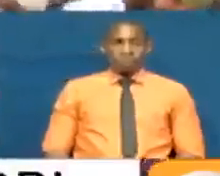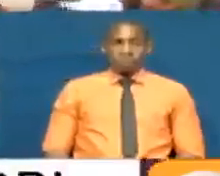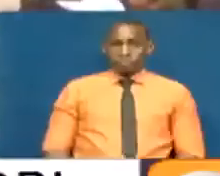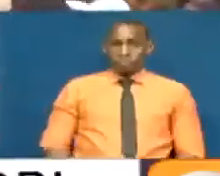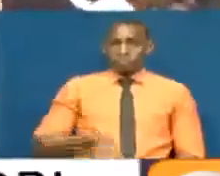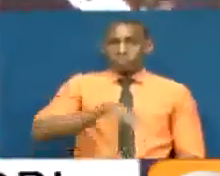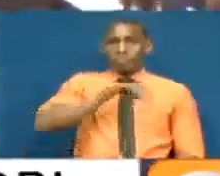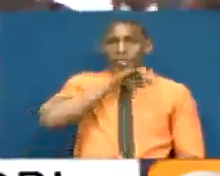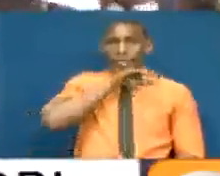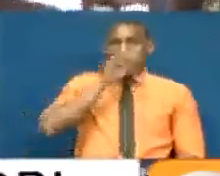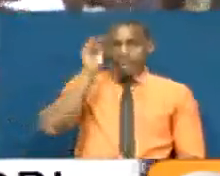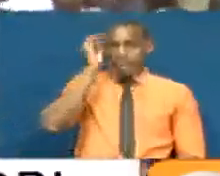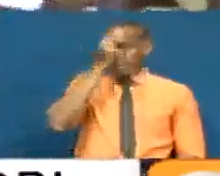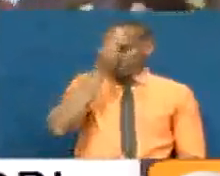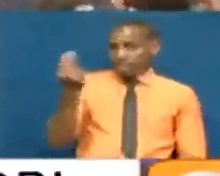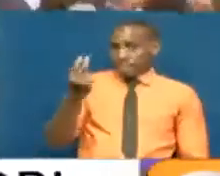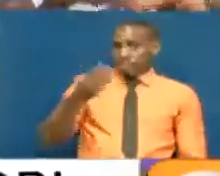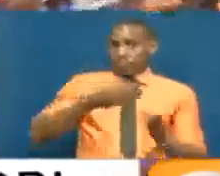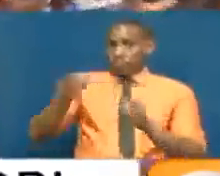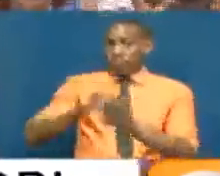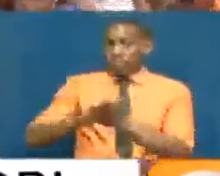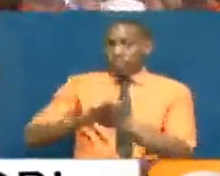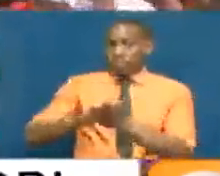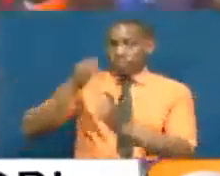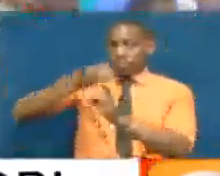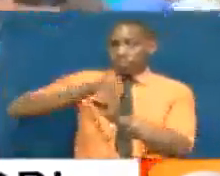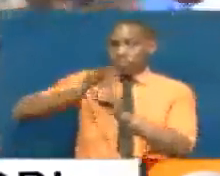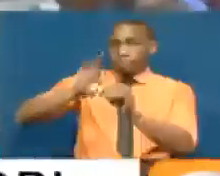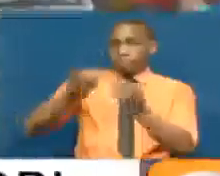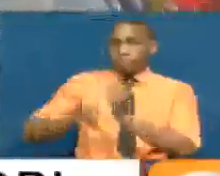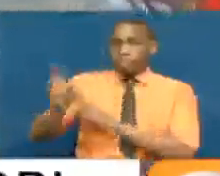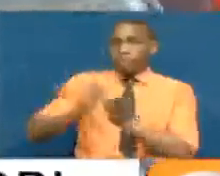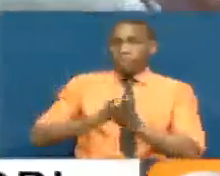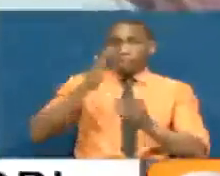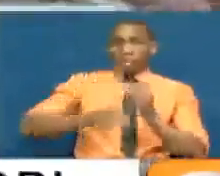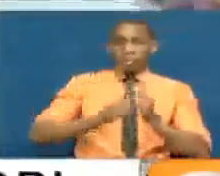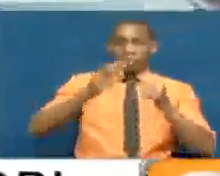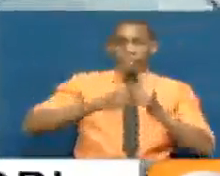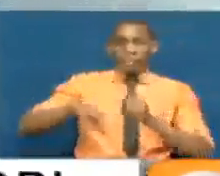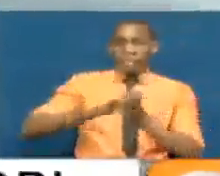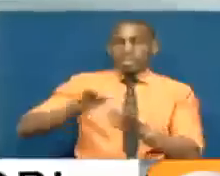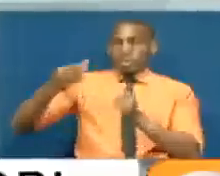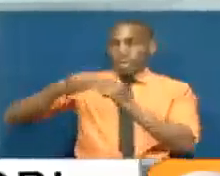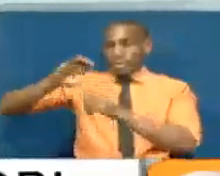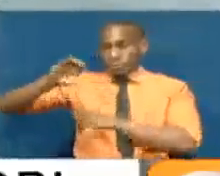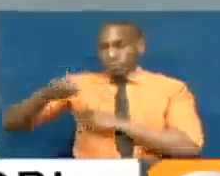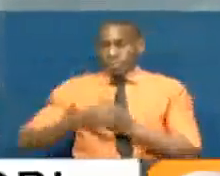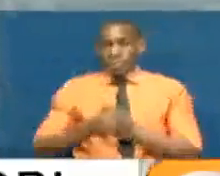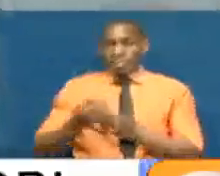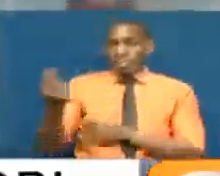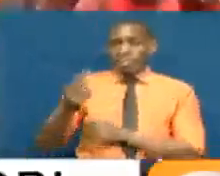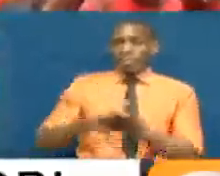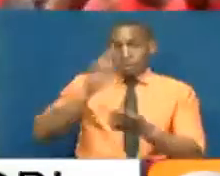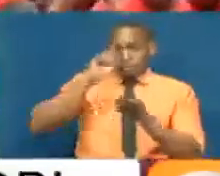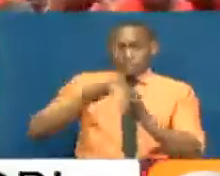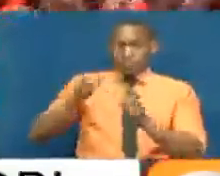Odinga and Karua were on the vote hunt in Nairobi, making 17 stops in 8 constituencies as they sought to